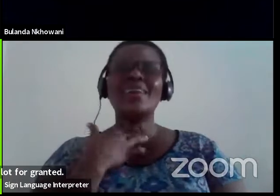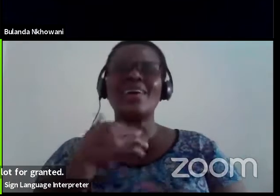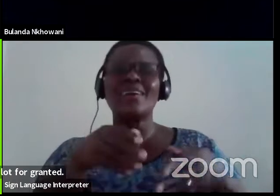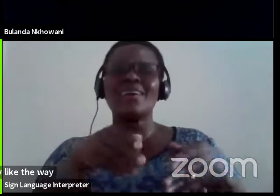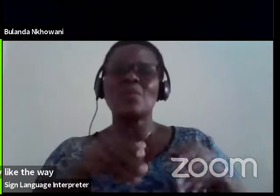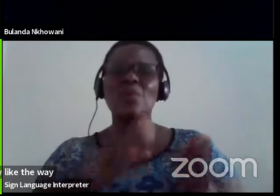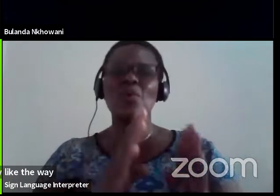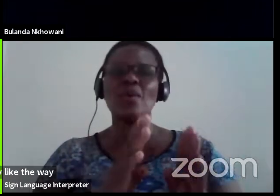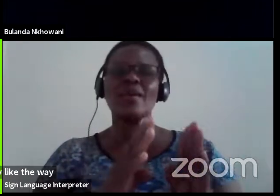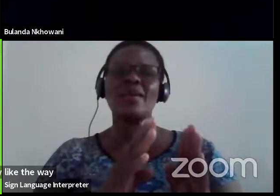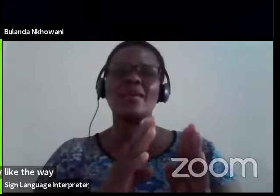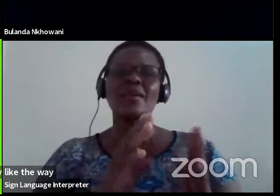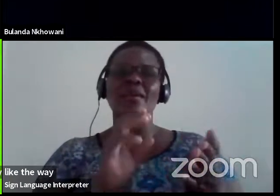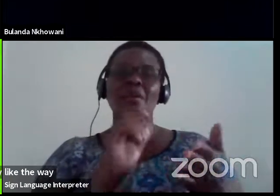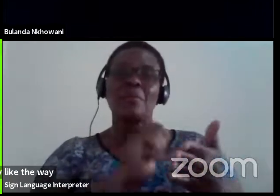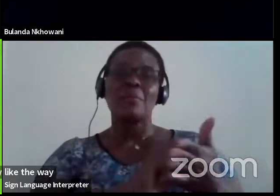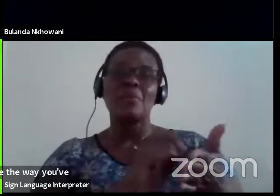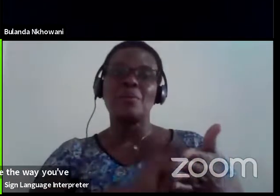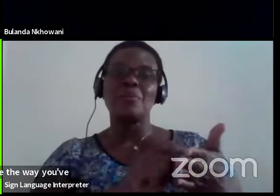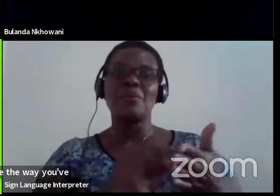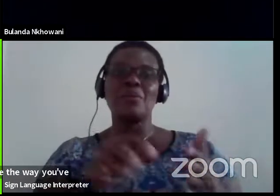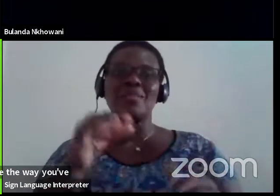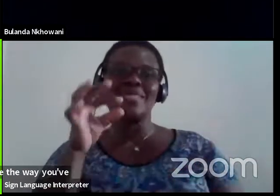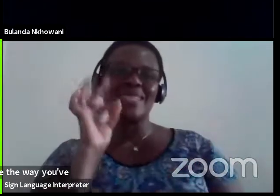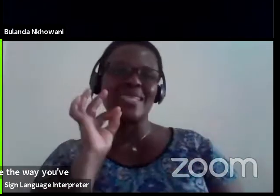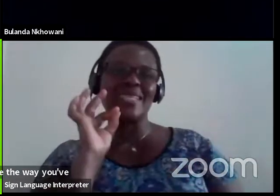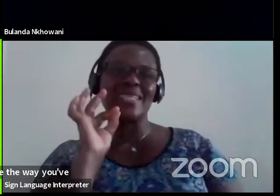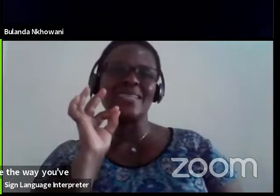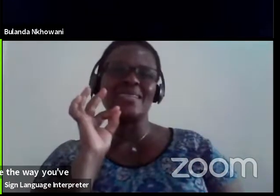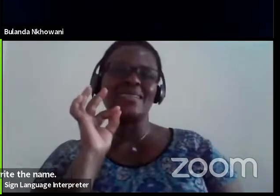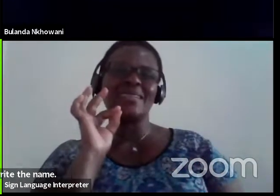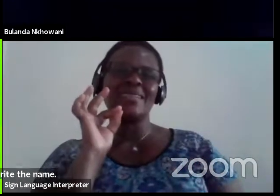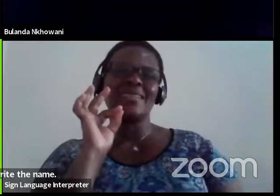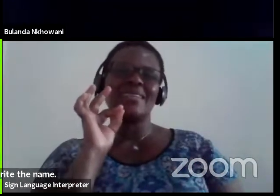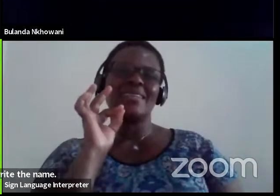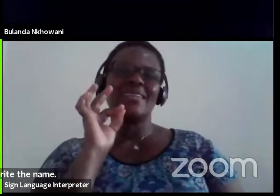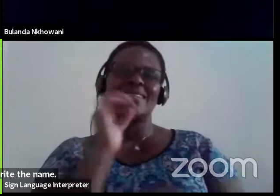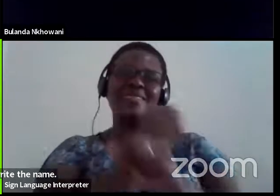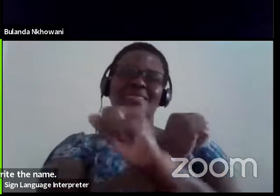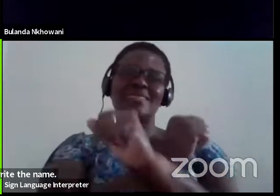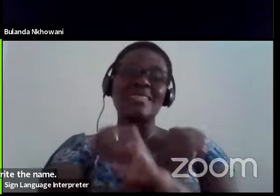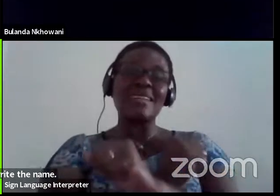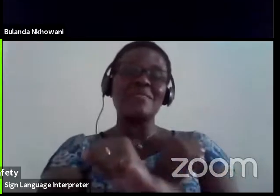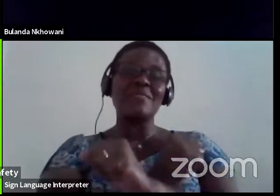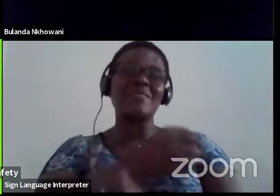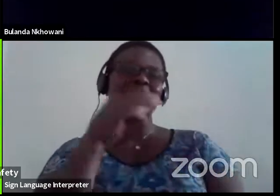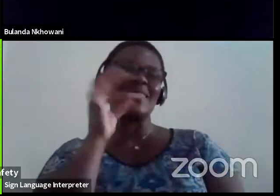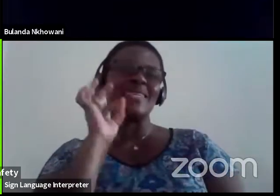decided to write the name T, safety. No, it's